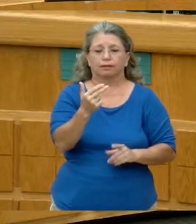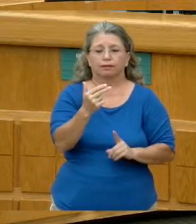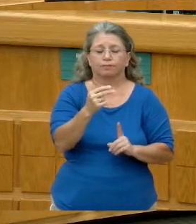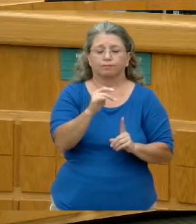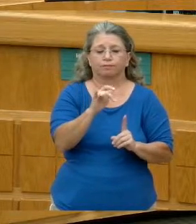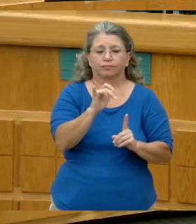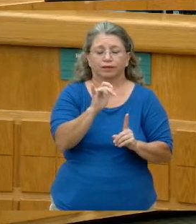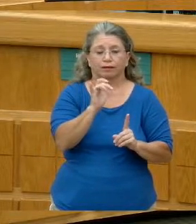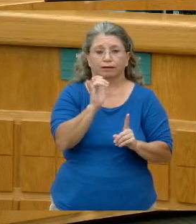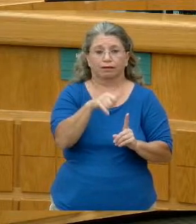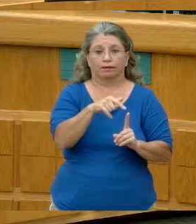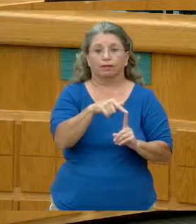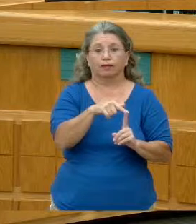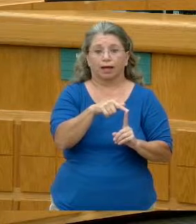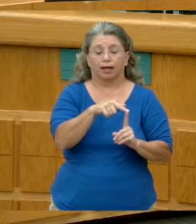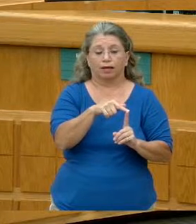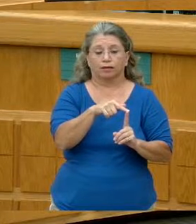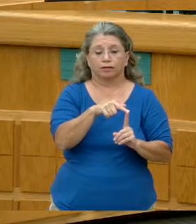it's